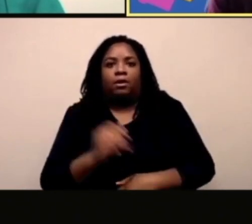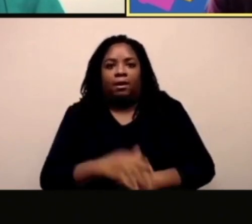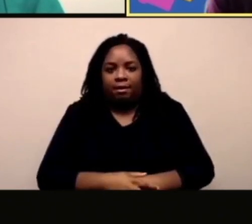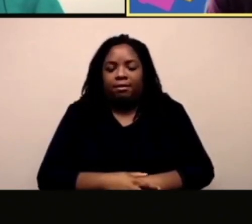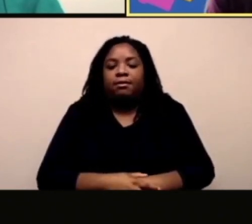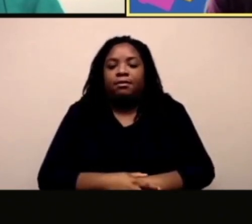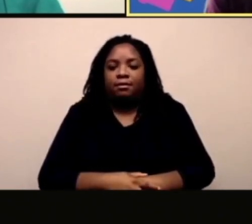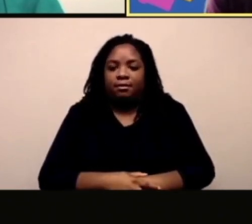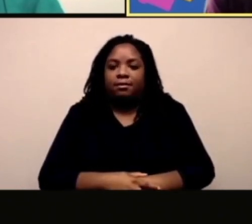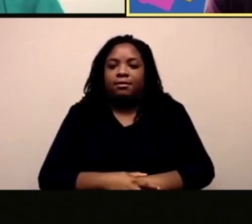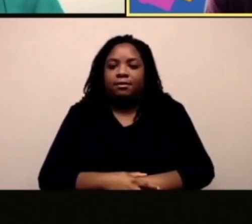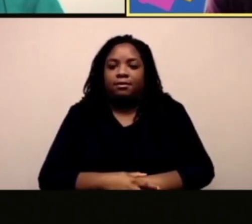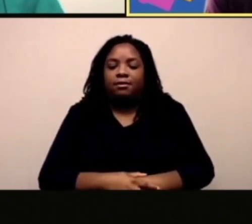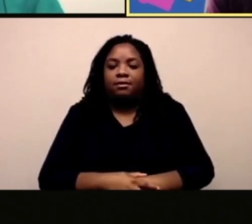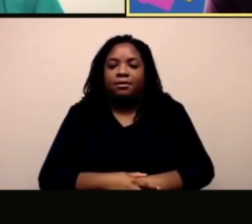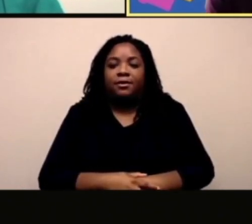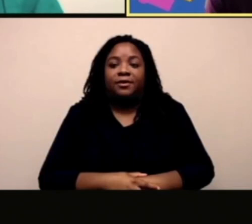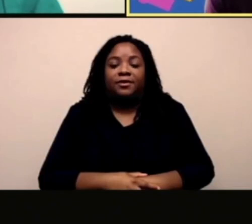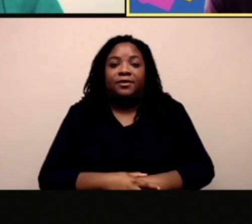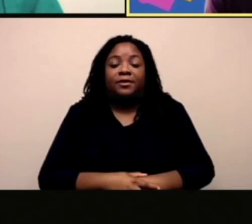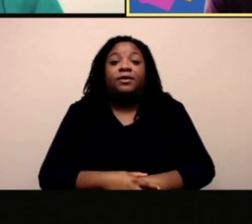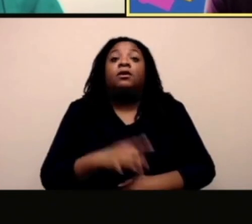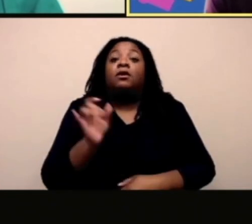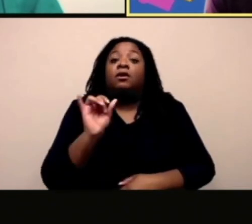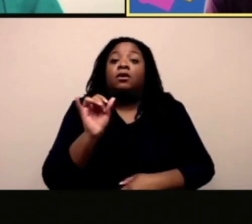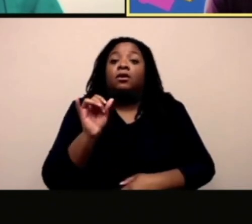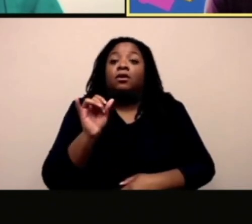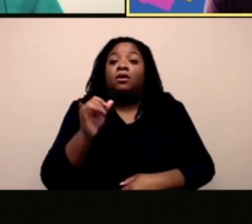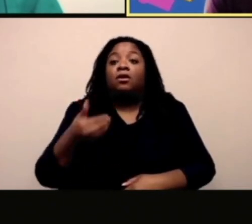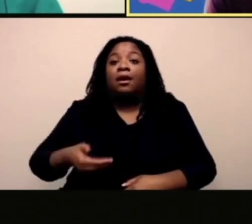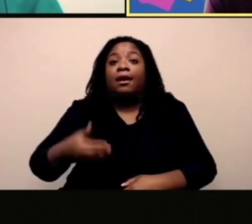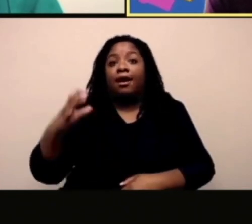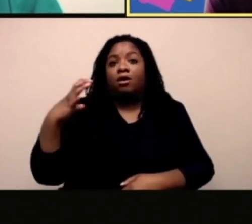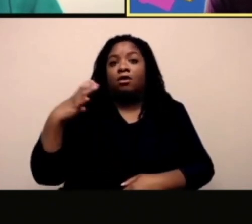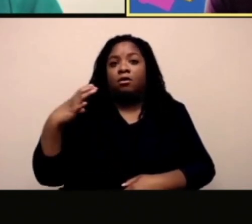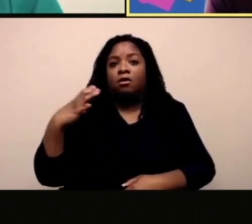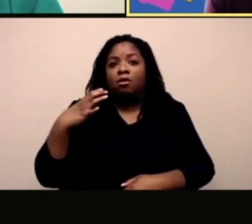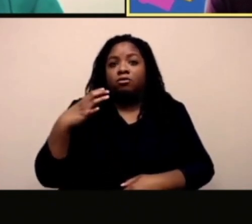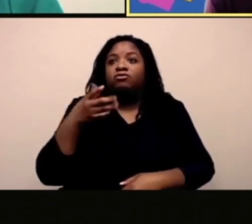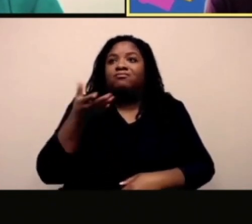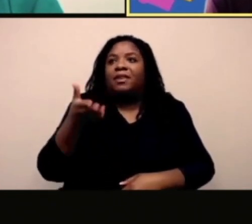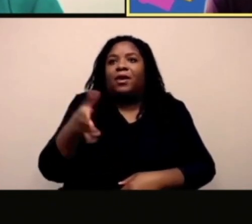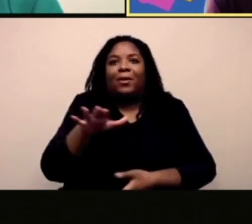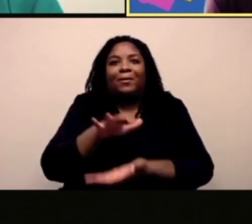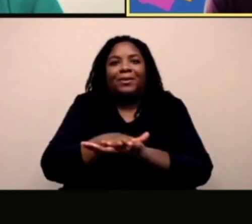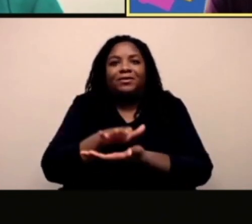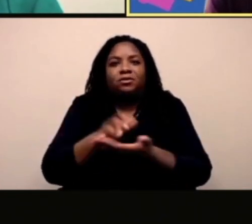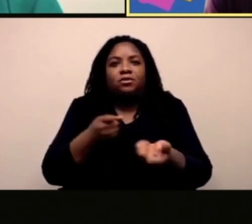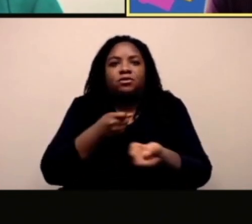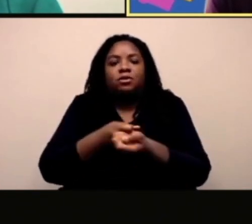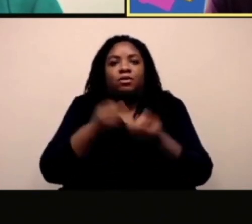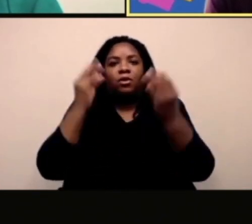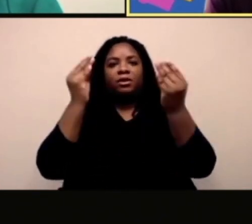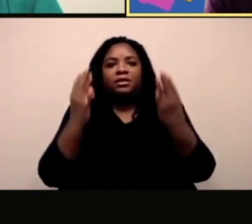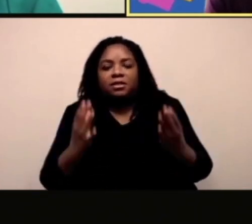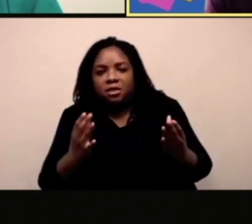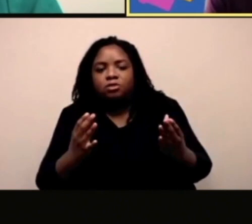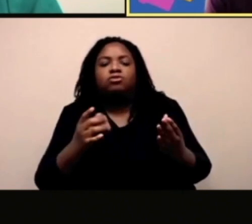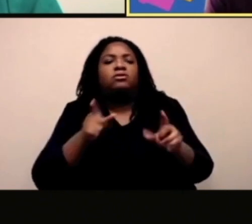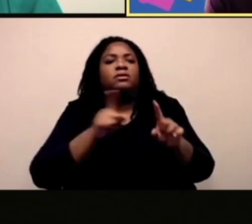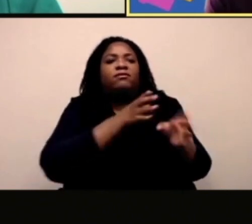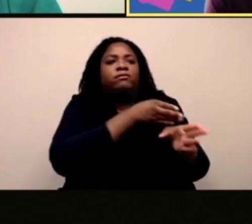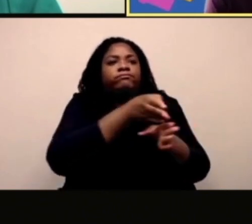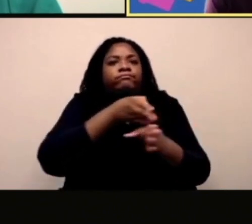And well, I'm actually a tech coach there in my school, supporting teachers in all areas